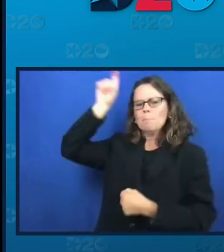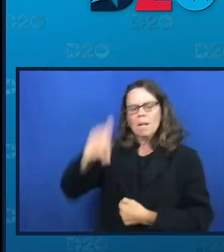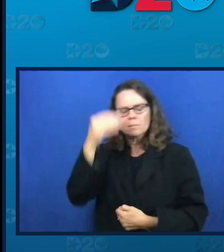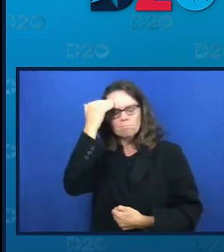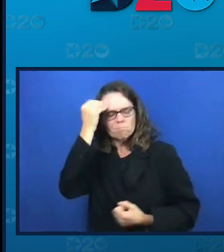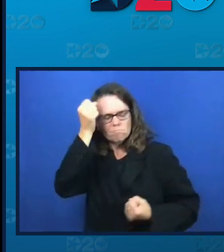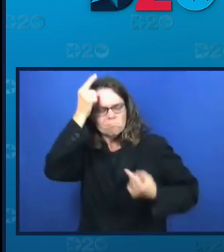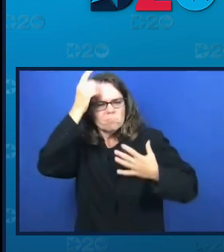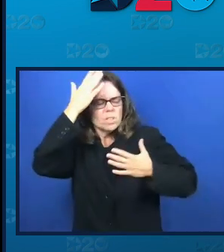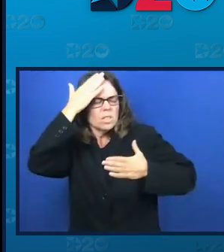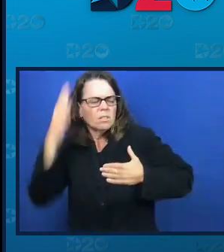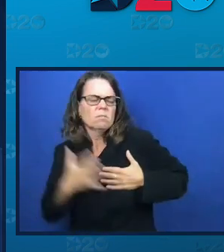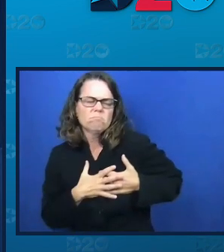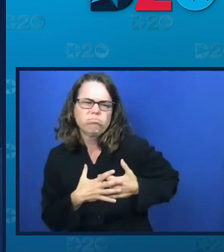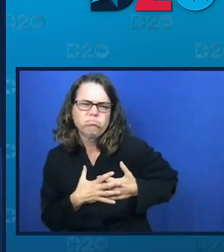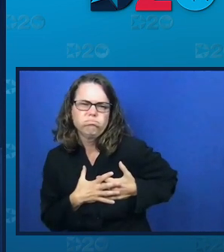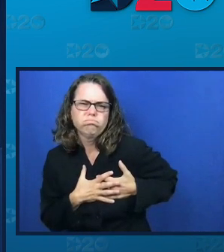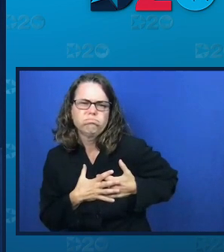Joe Biden.